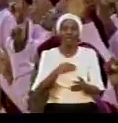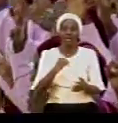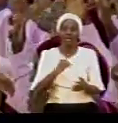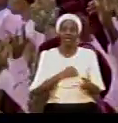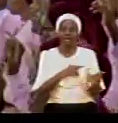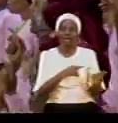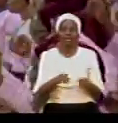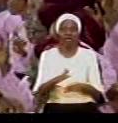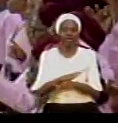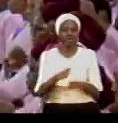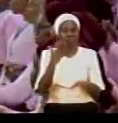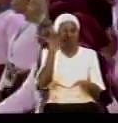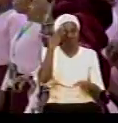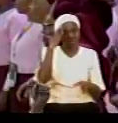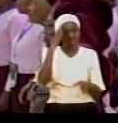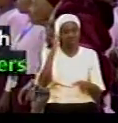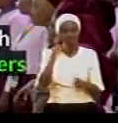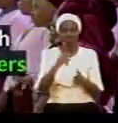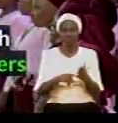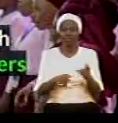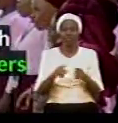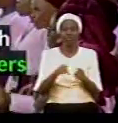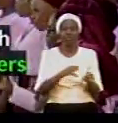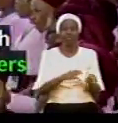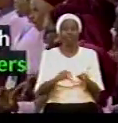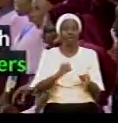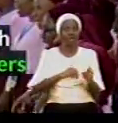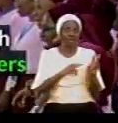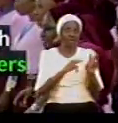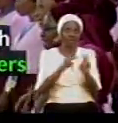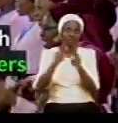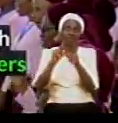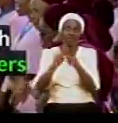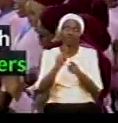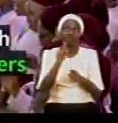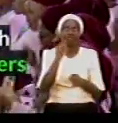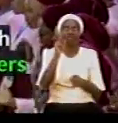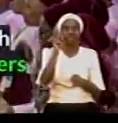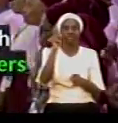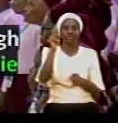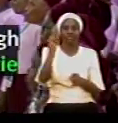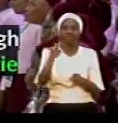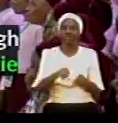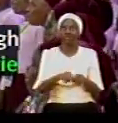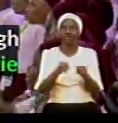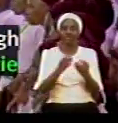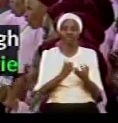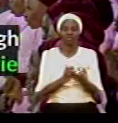Once for them when I shout through.